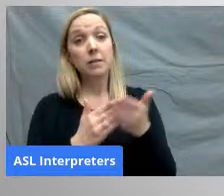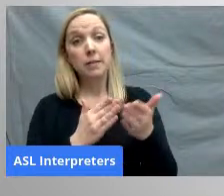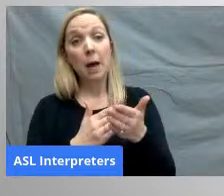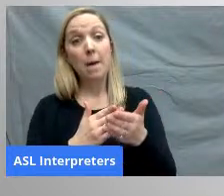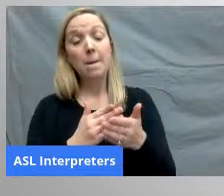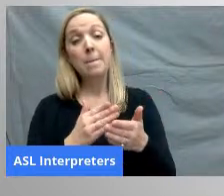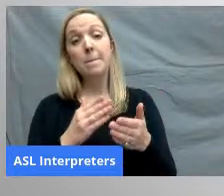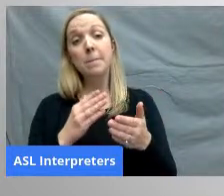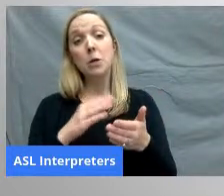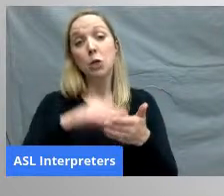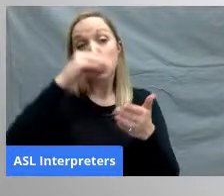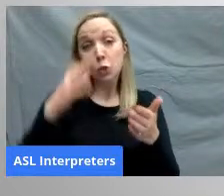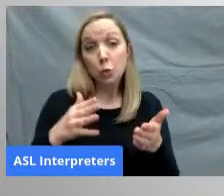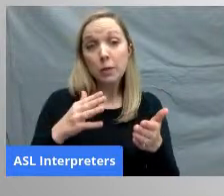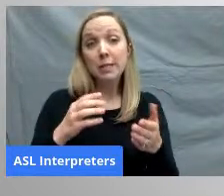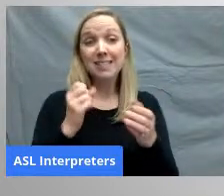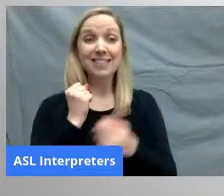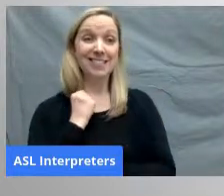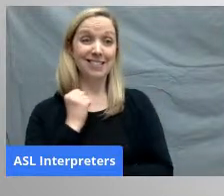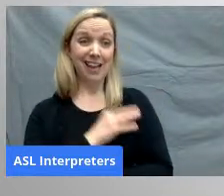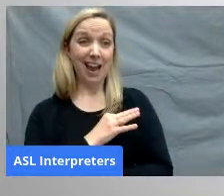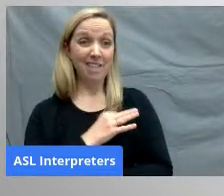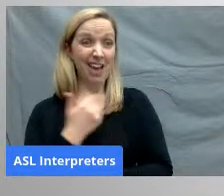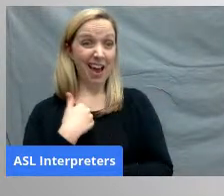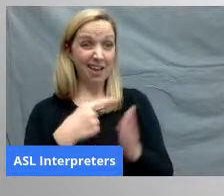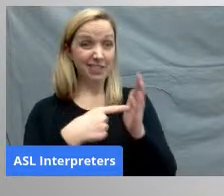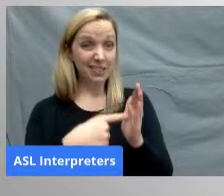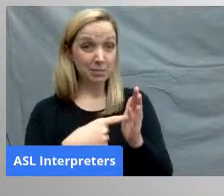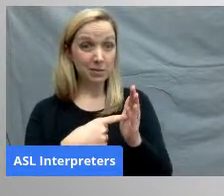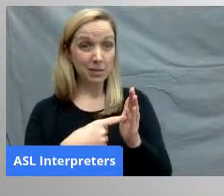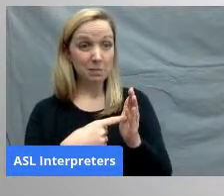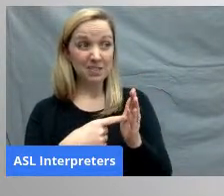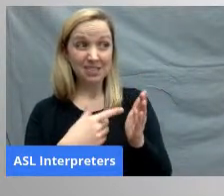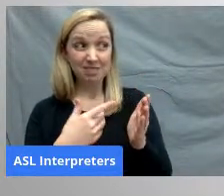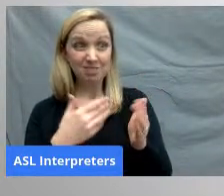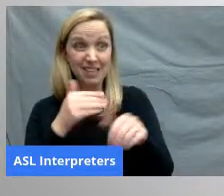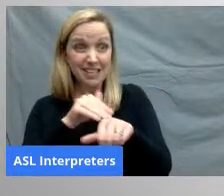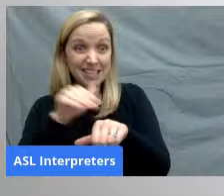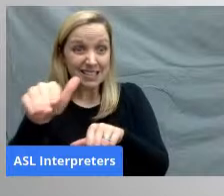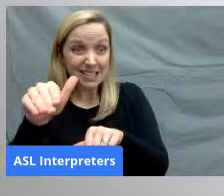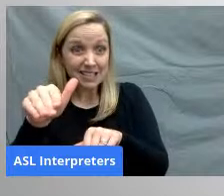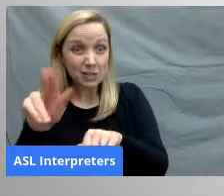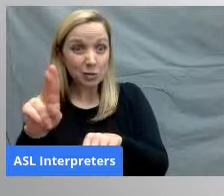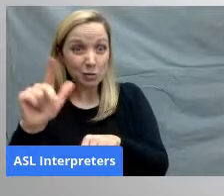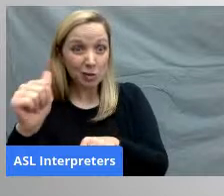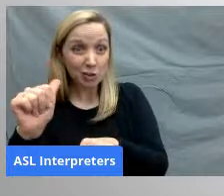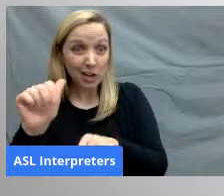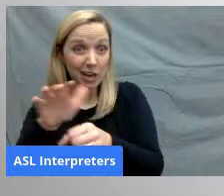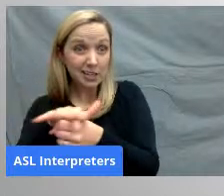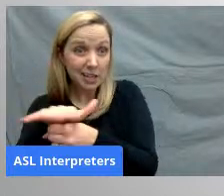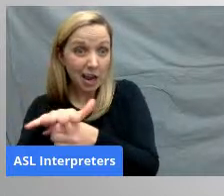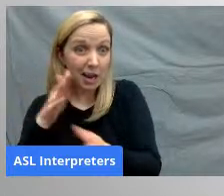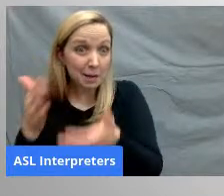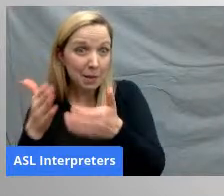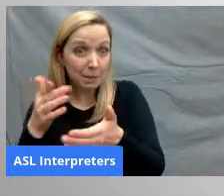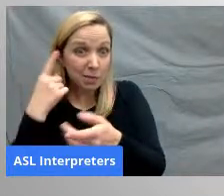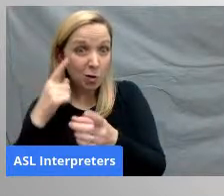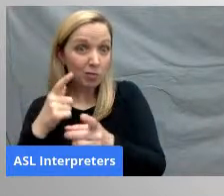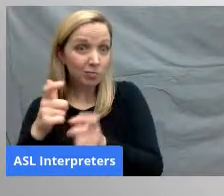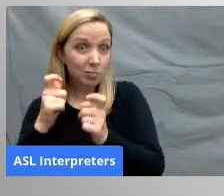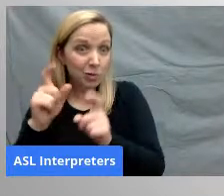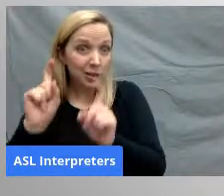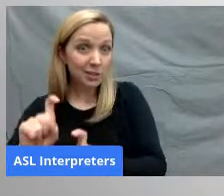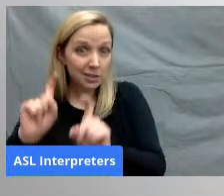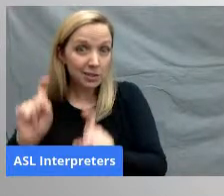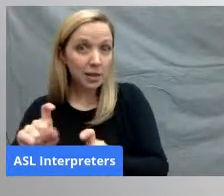school clinic symptomatic, is there a way that we can run a quick COVID test on site for the individual? And then the final testing piece